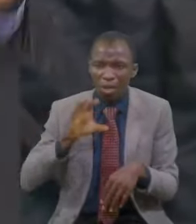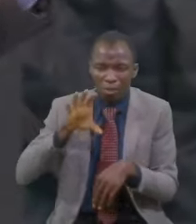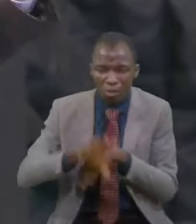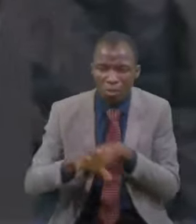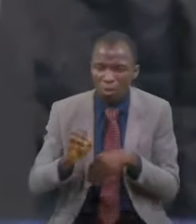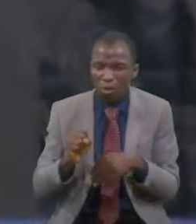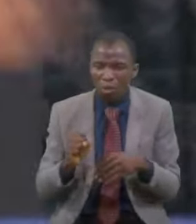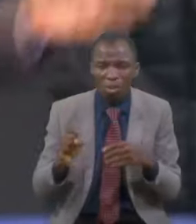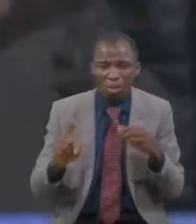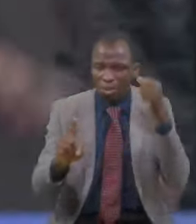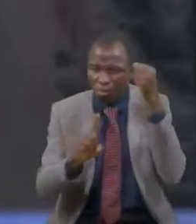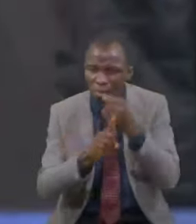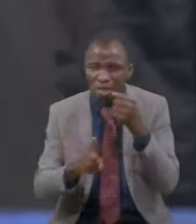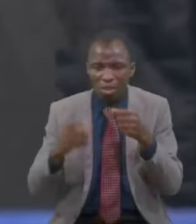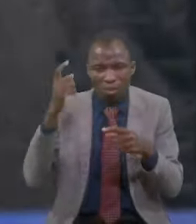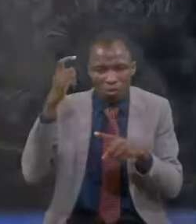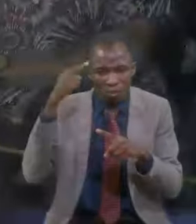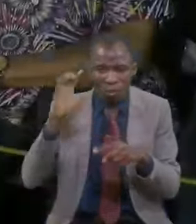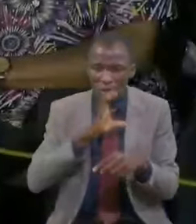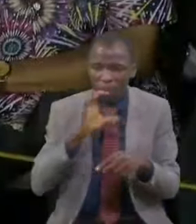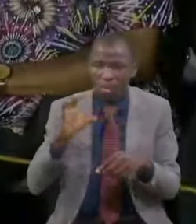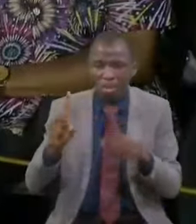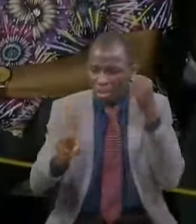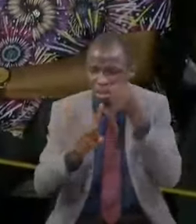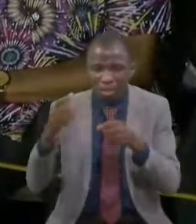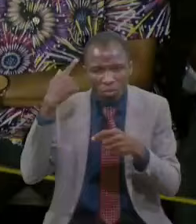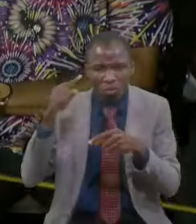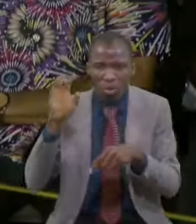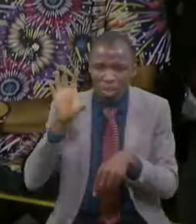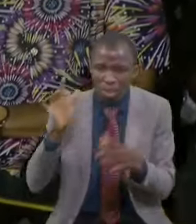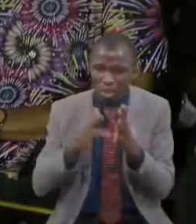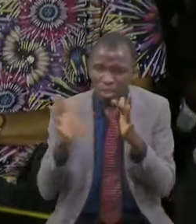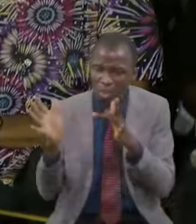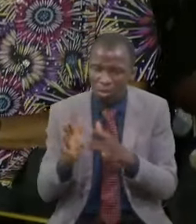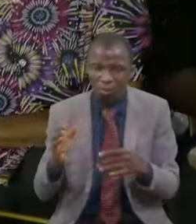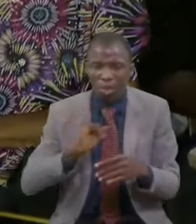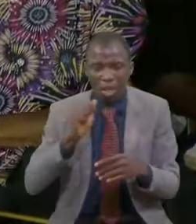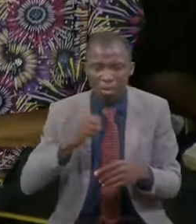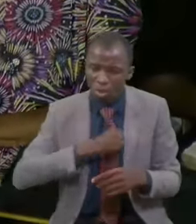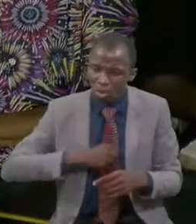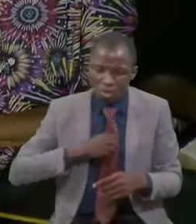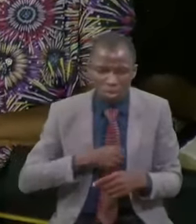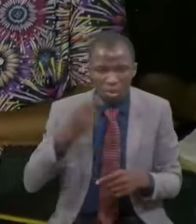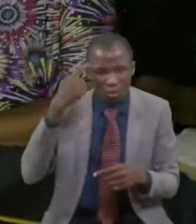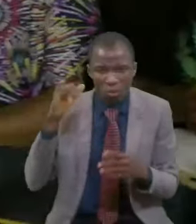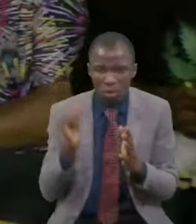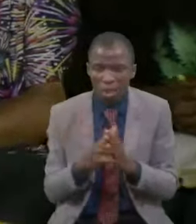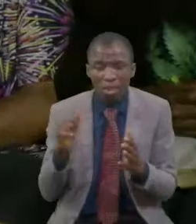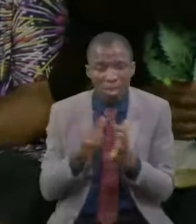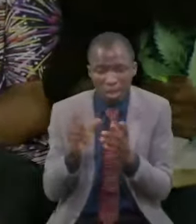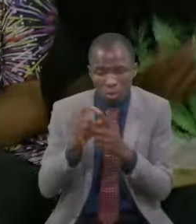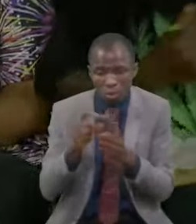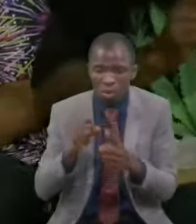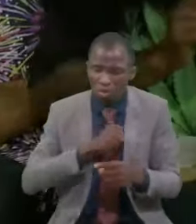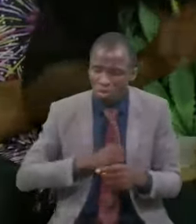I cause striking on Jesus. I'm sorry for that. That what sorry means, I'm so